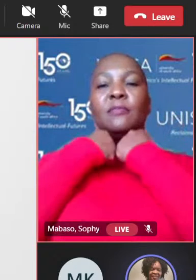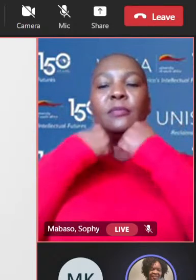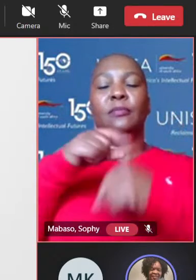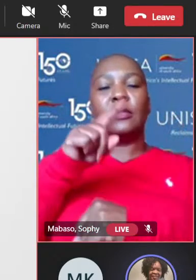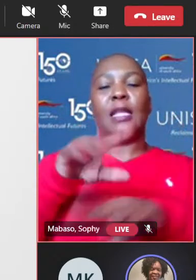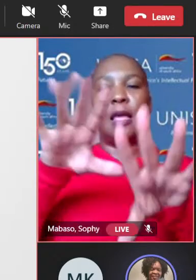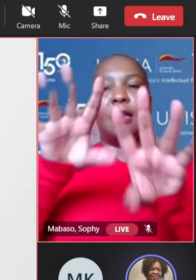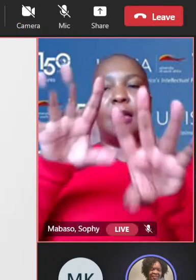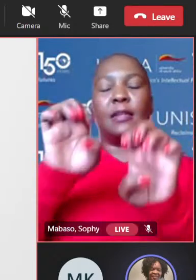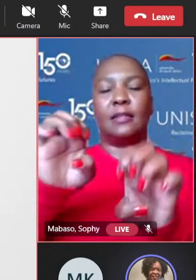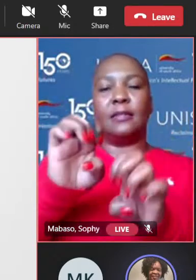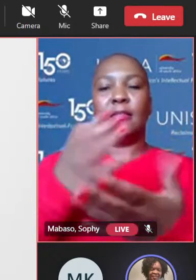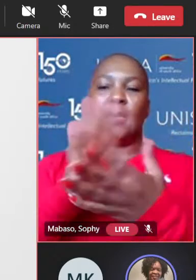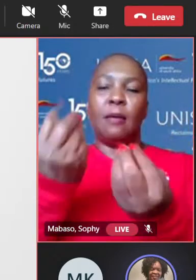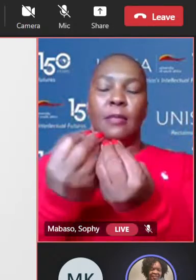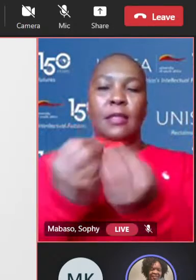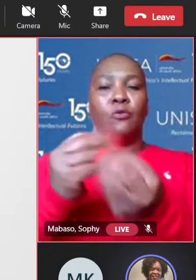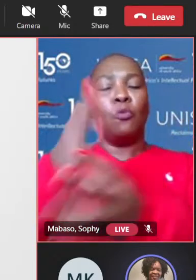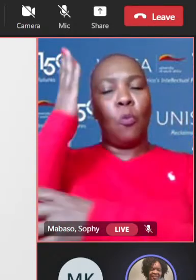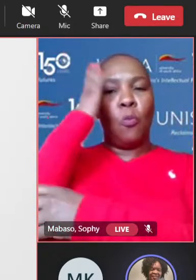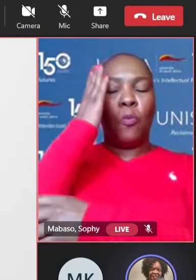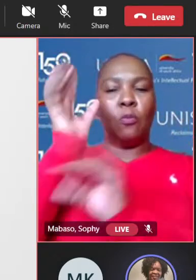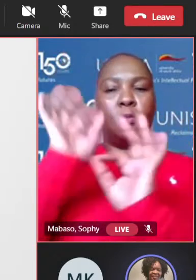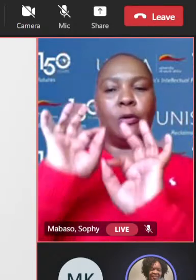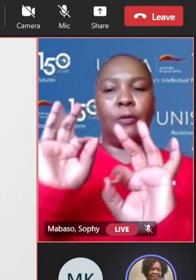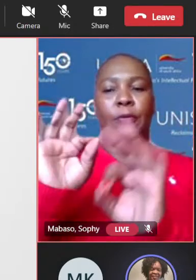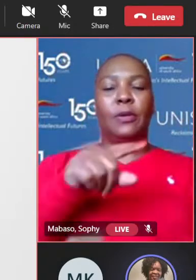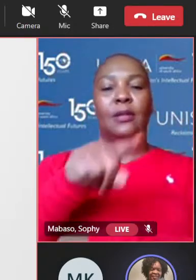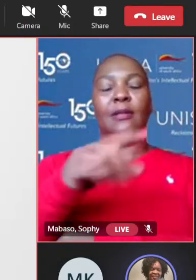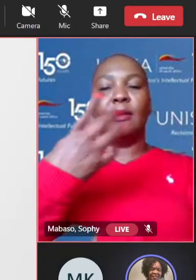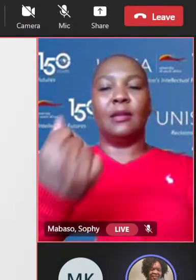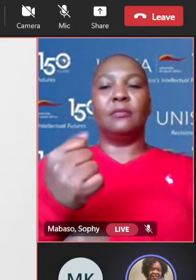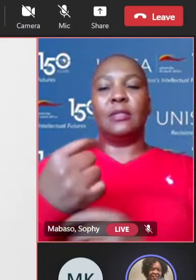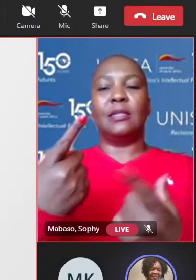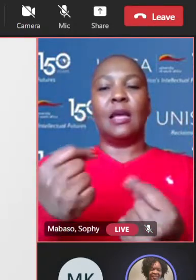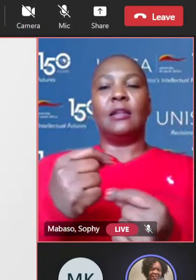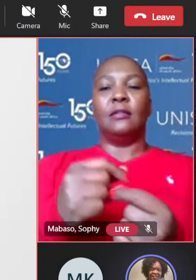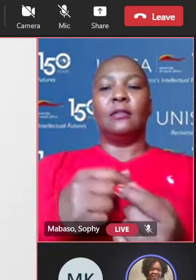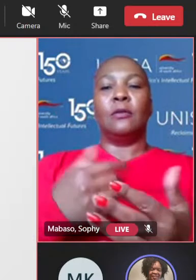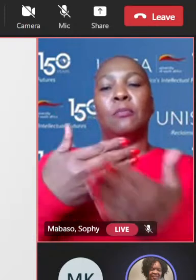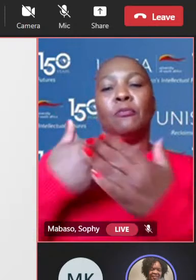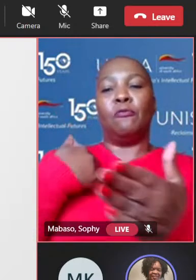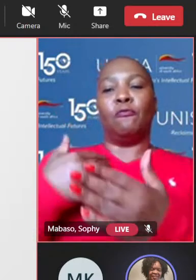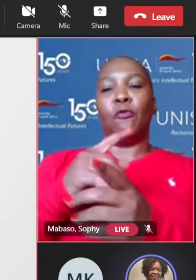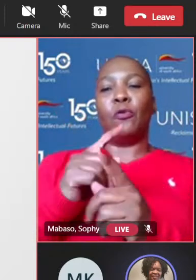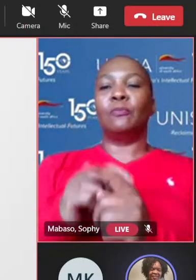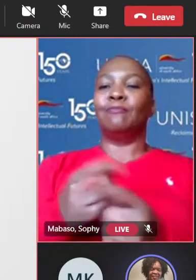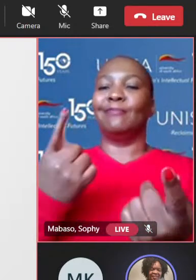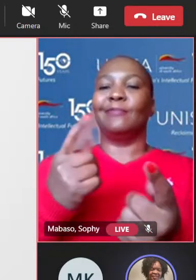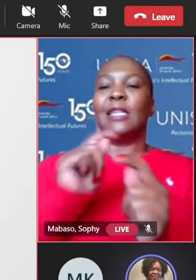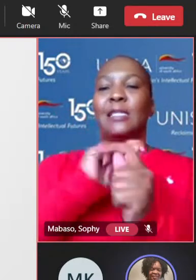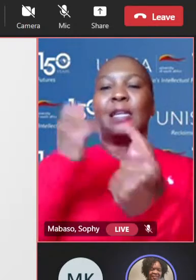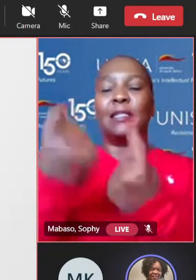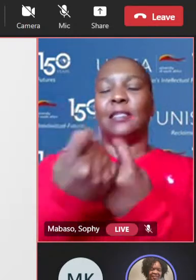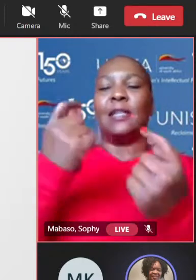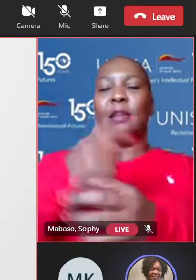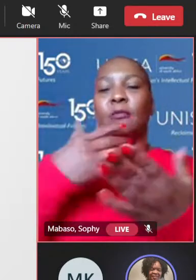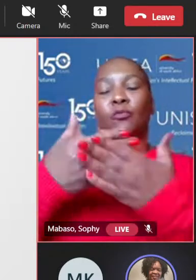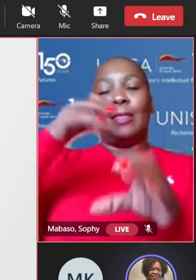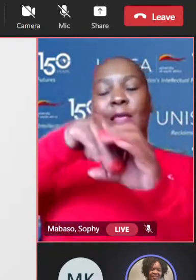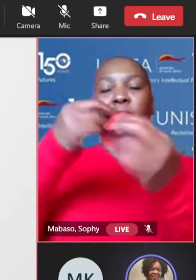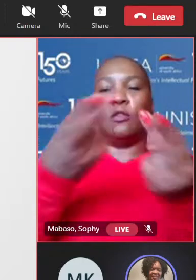something that we are familiar with, and it has been done traditionally within our institution. But we have